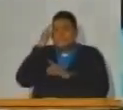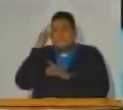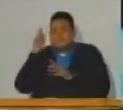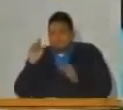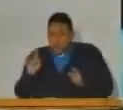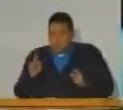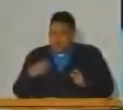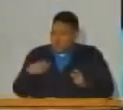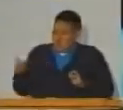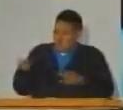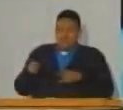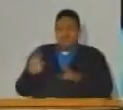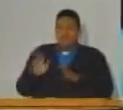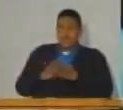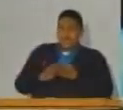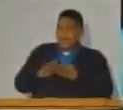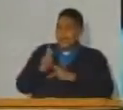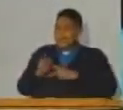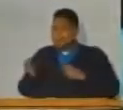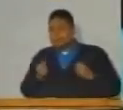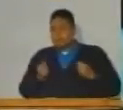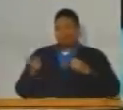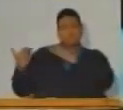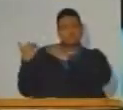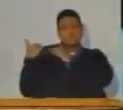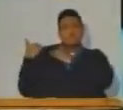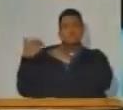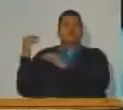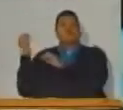cleanliness and responsible waste disposal.